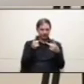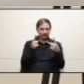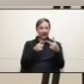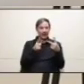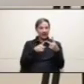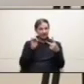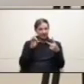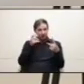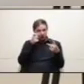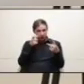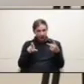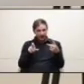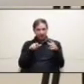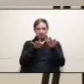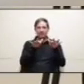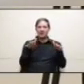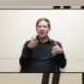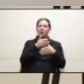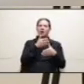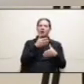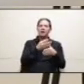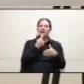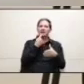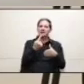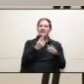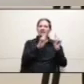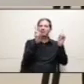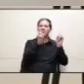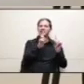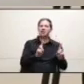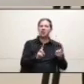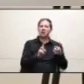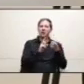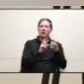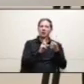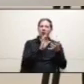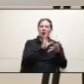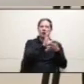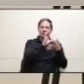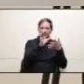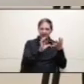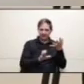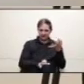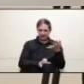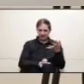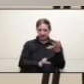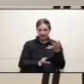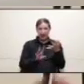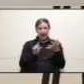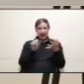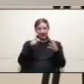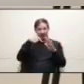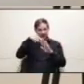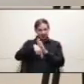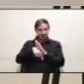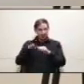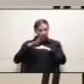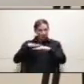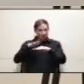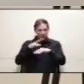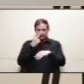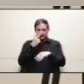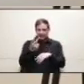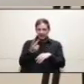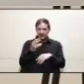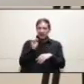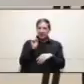check where Public Works speaks about special conditions of, if you go further from the GCC, obviously you can if